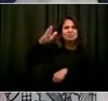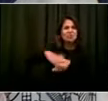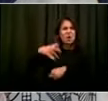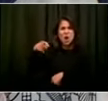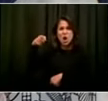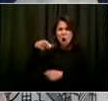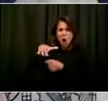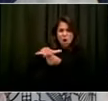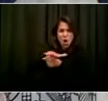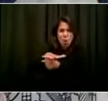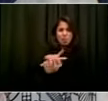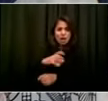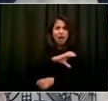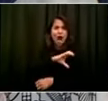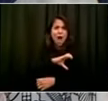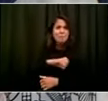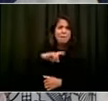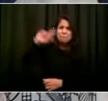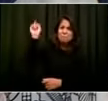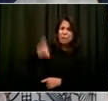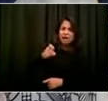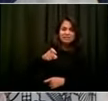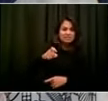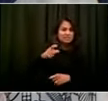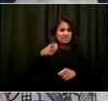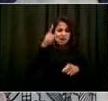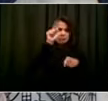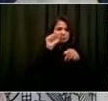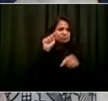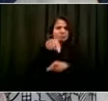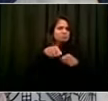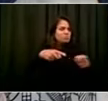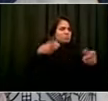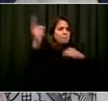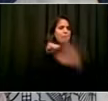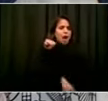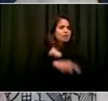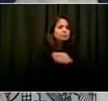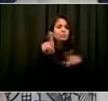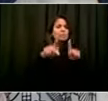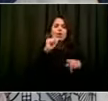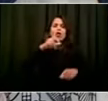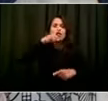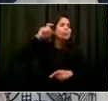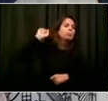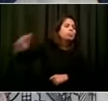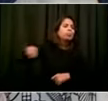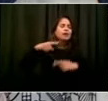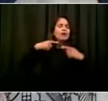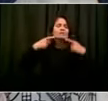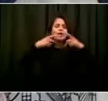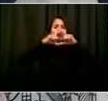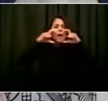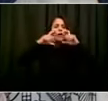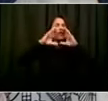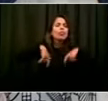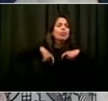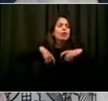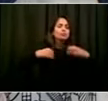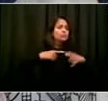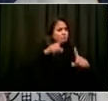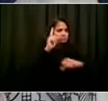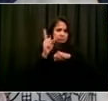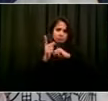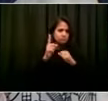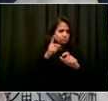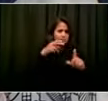usage in public, and has really laid the blame on localities for not conducting sufficient enforcement. I'm just wondering if you